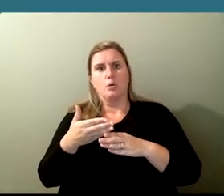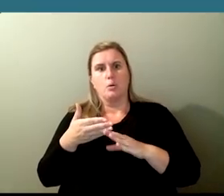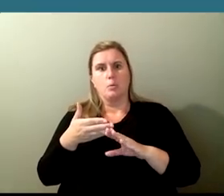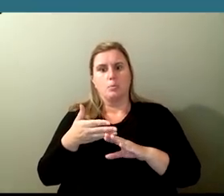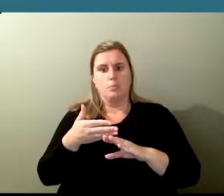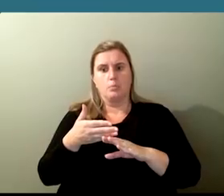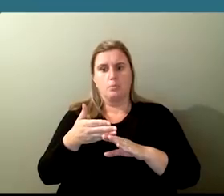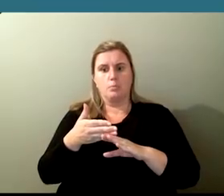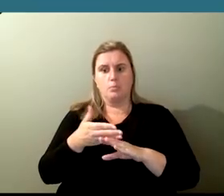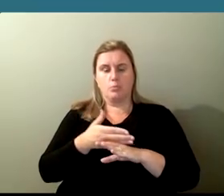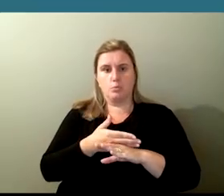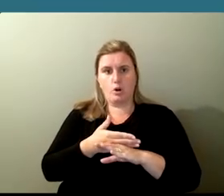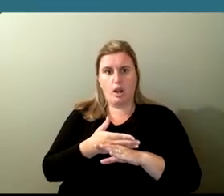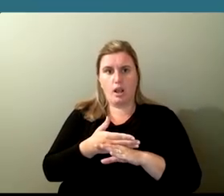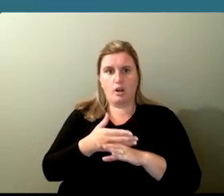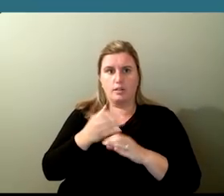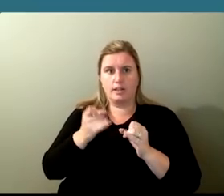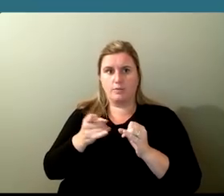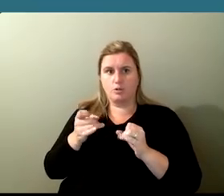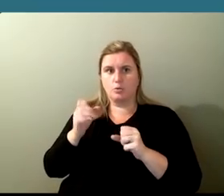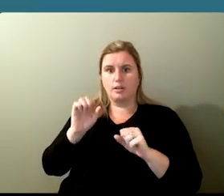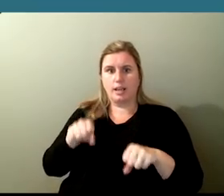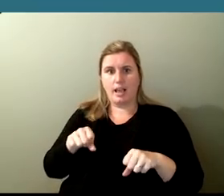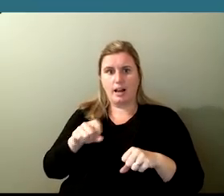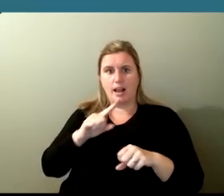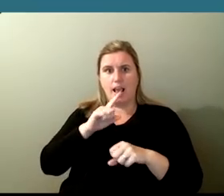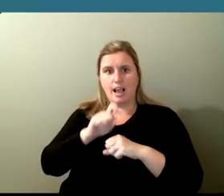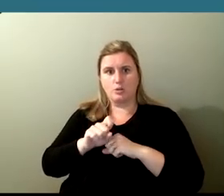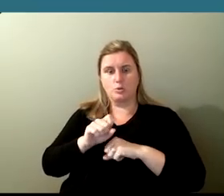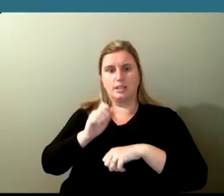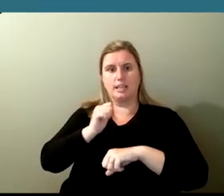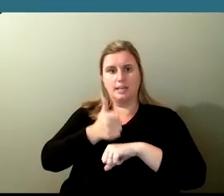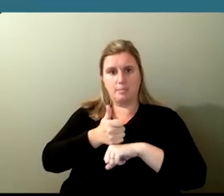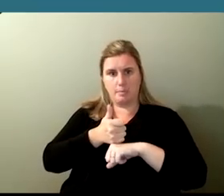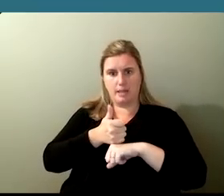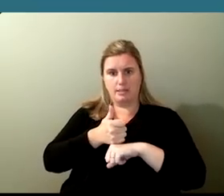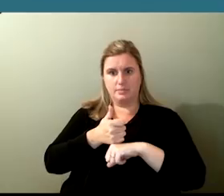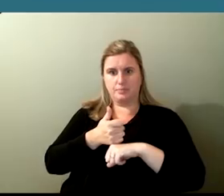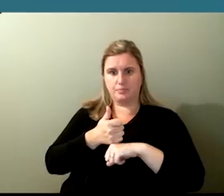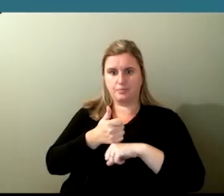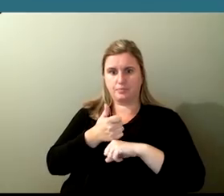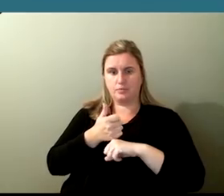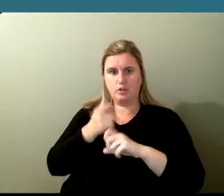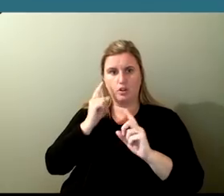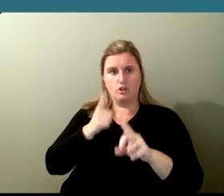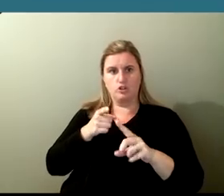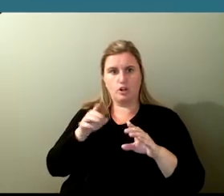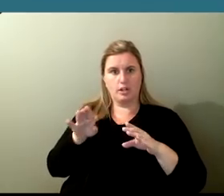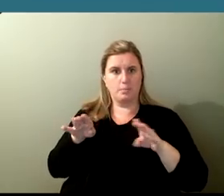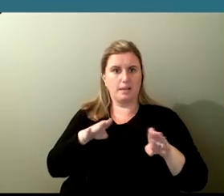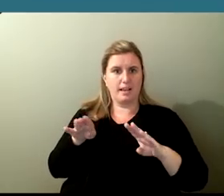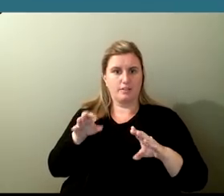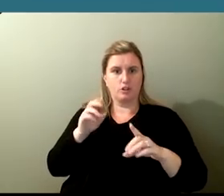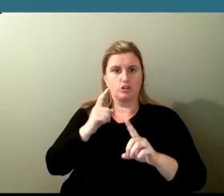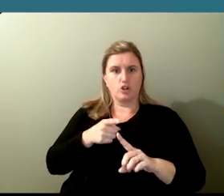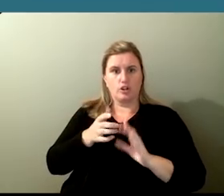the participant or the individual can actually implement the target behavior, the target skill,